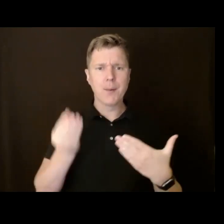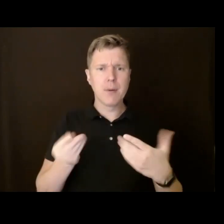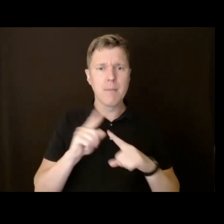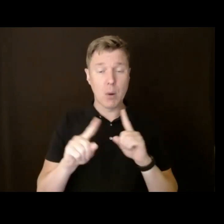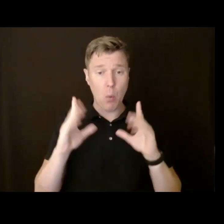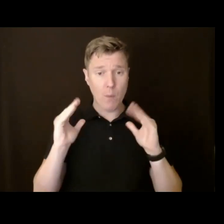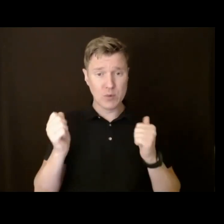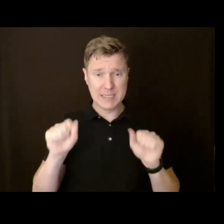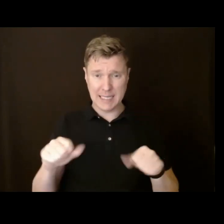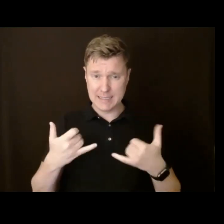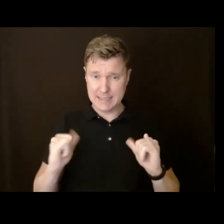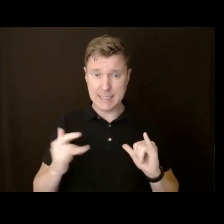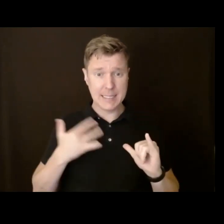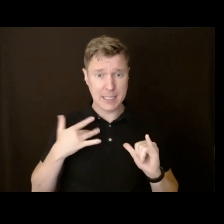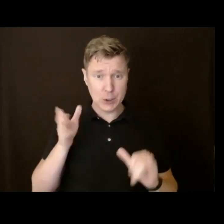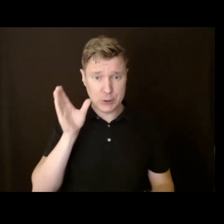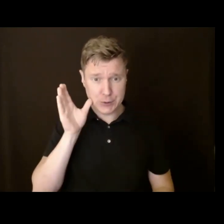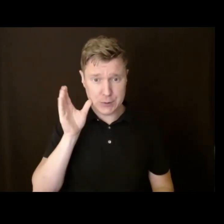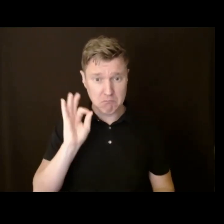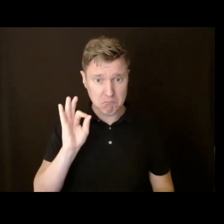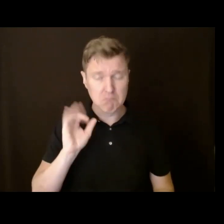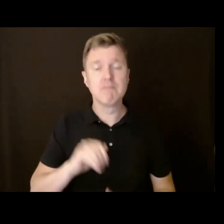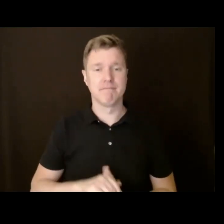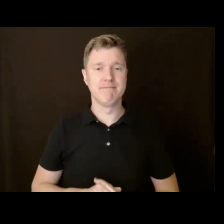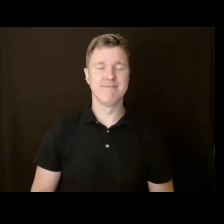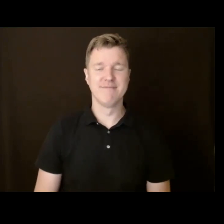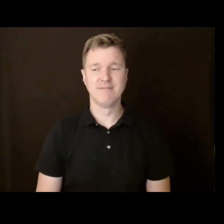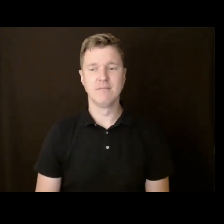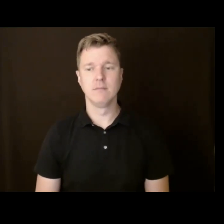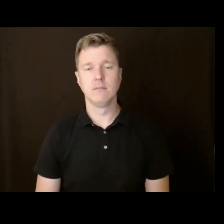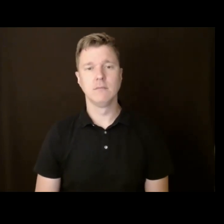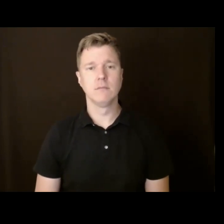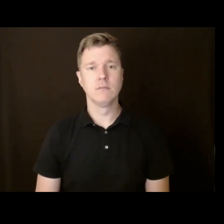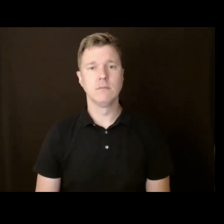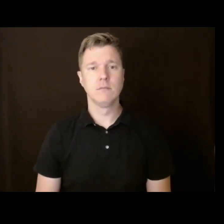we can still hear you, Joanne. Thanks. I